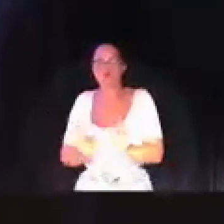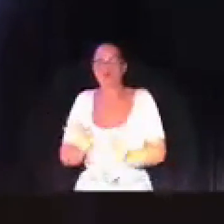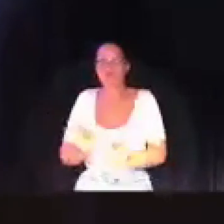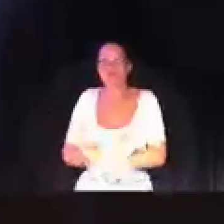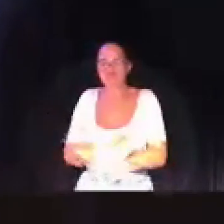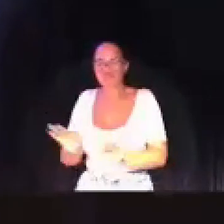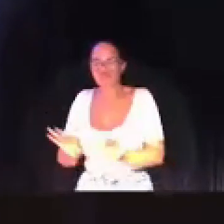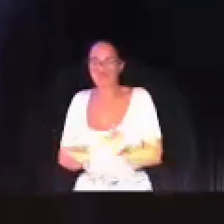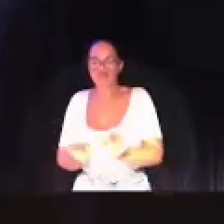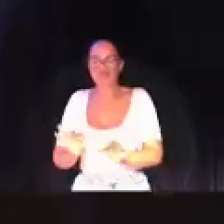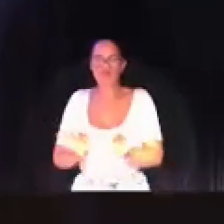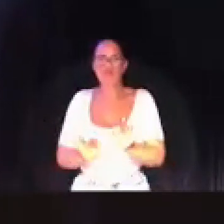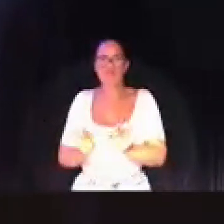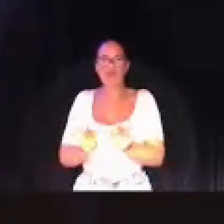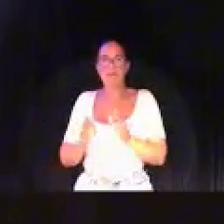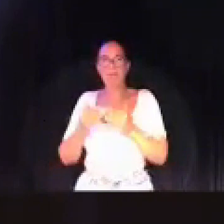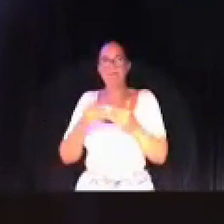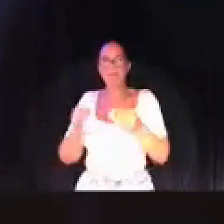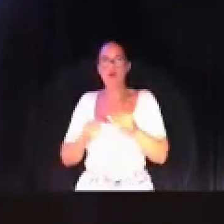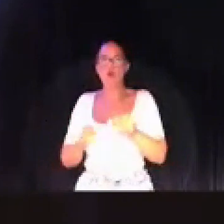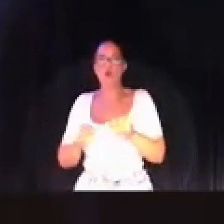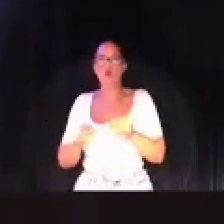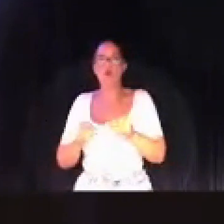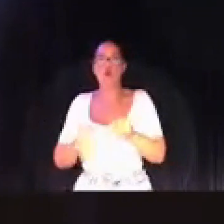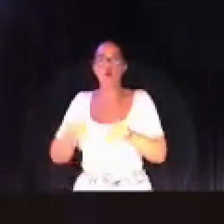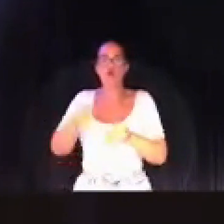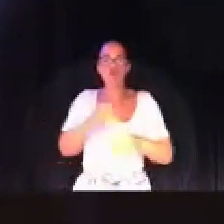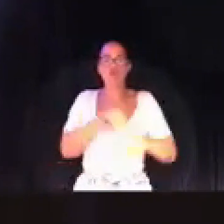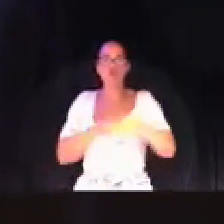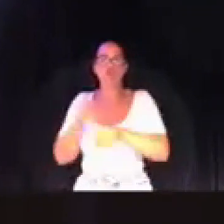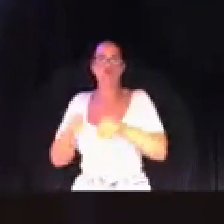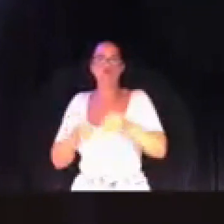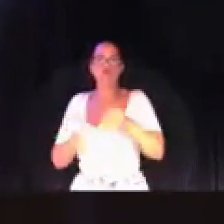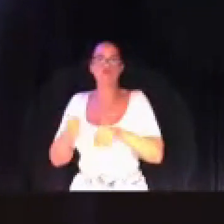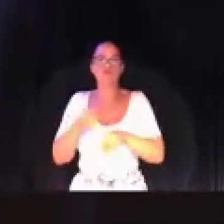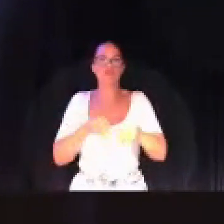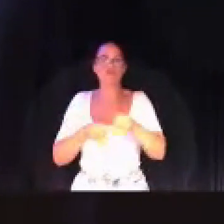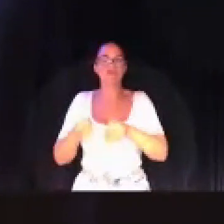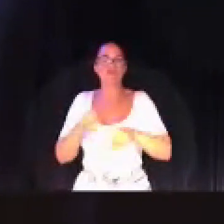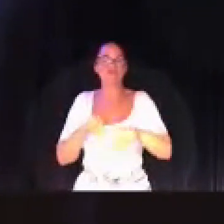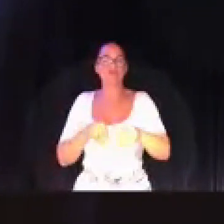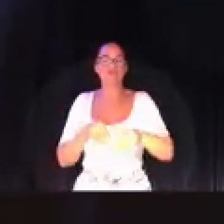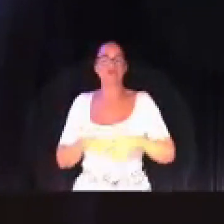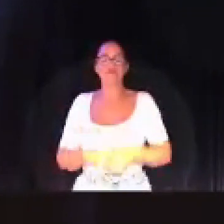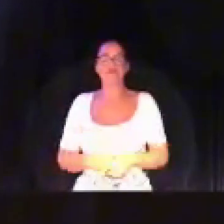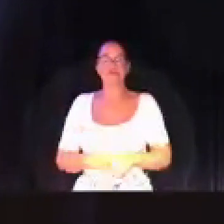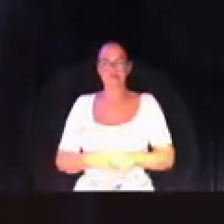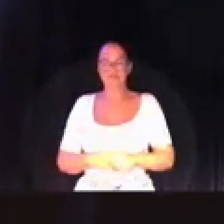I'm focusing maybe more on arrangement and stuff like that. So we went into it kind of,